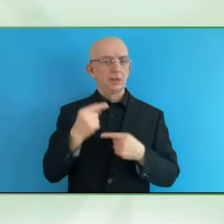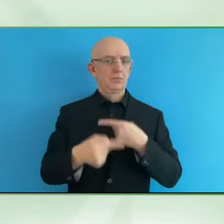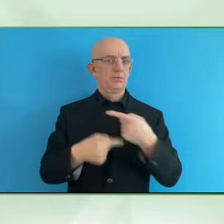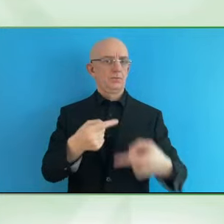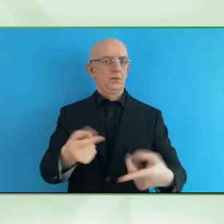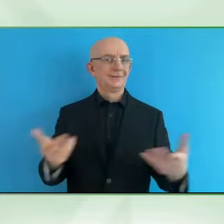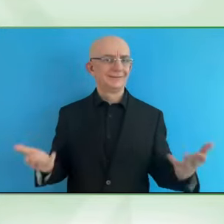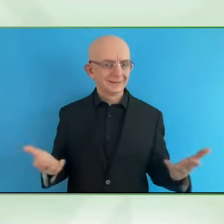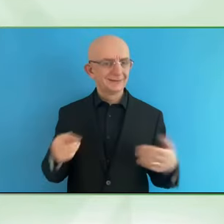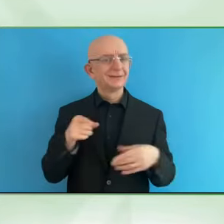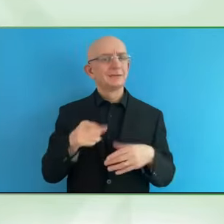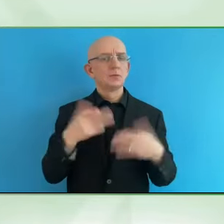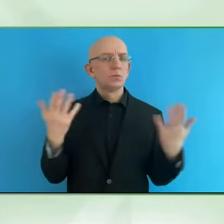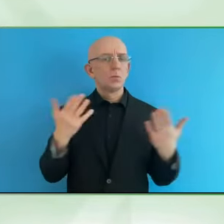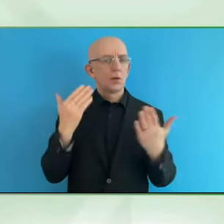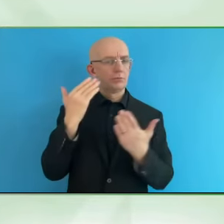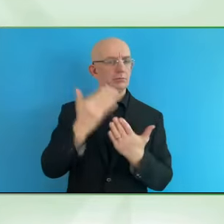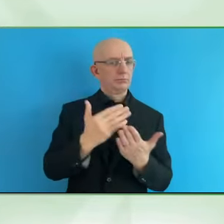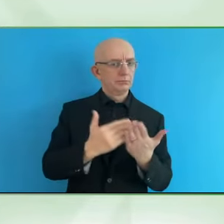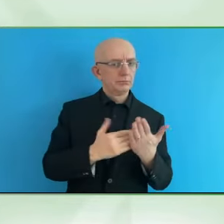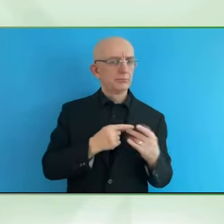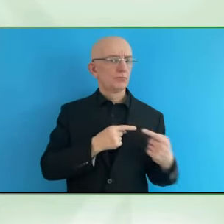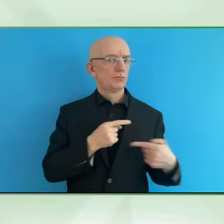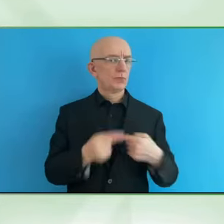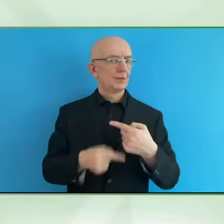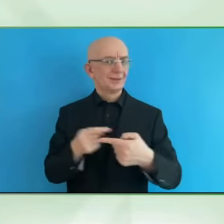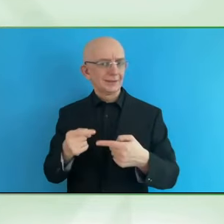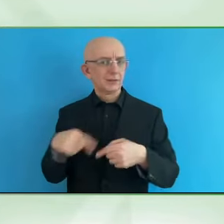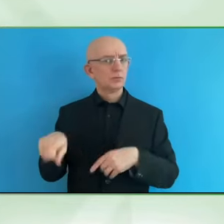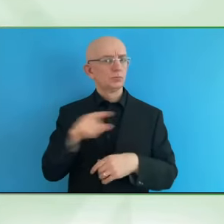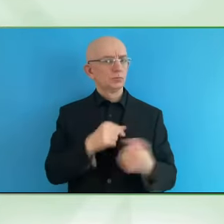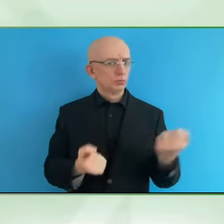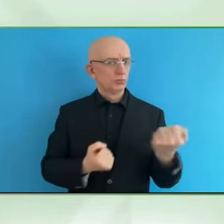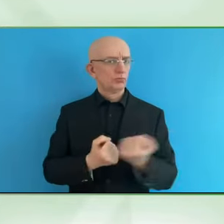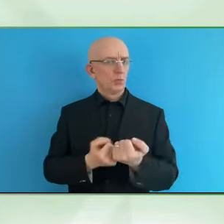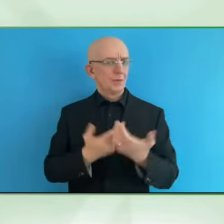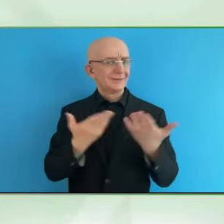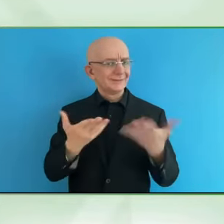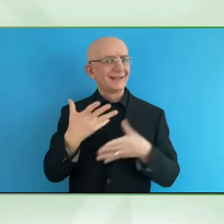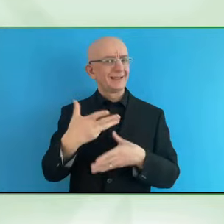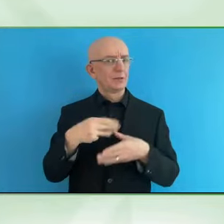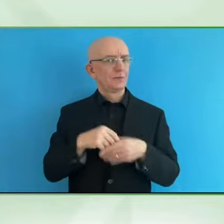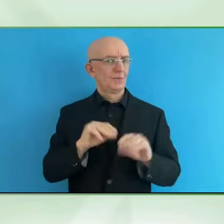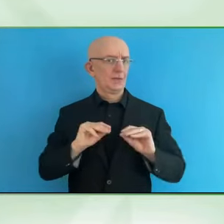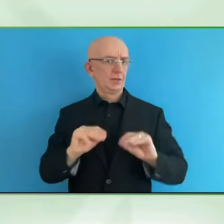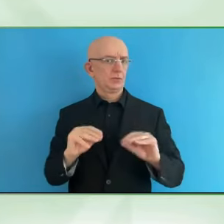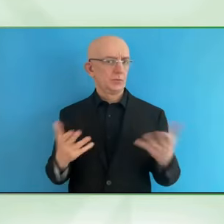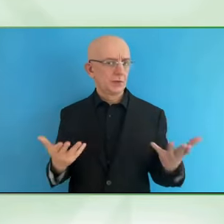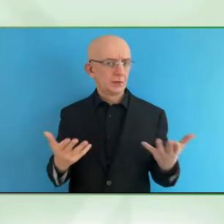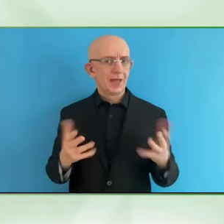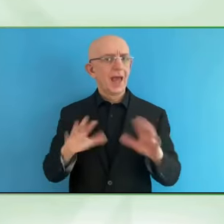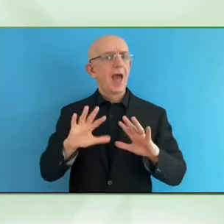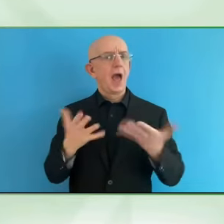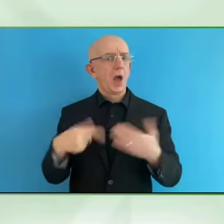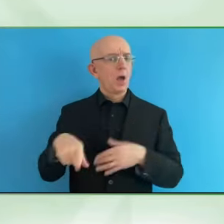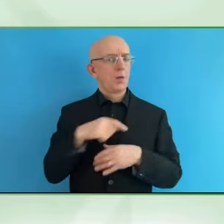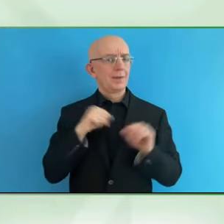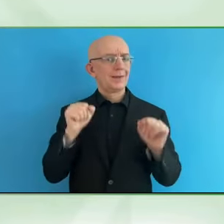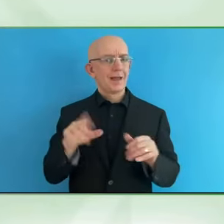endless. I want to highlight some of the things that we've heard, and I also want to